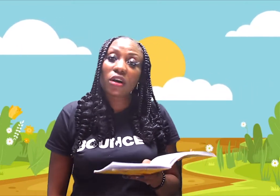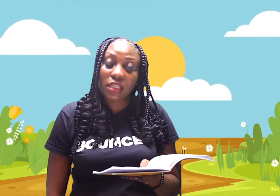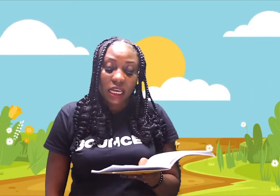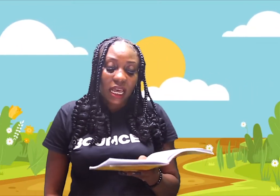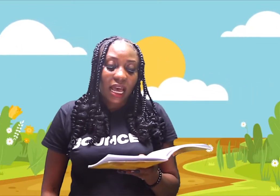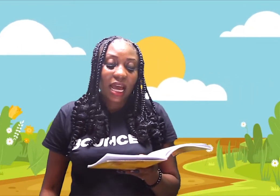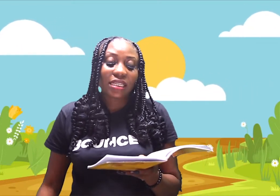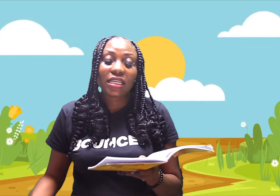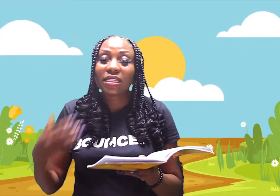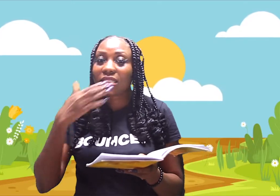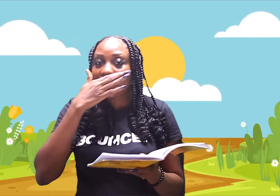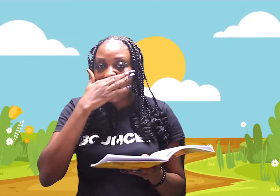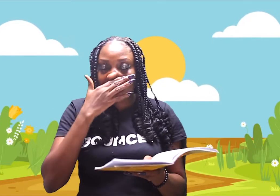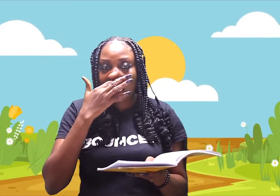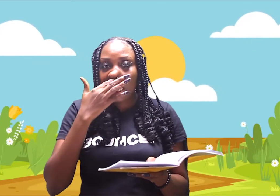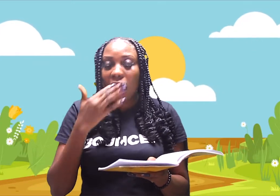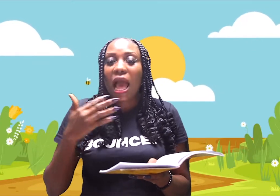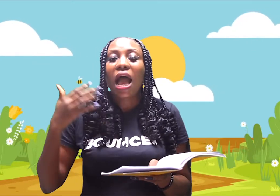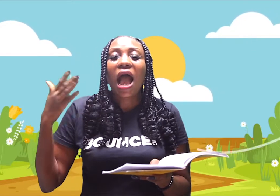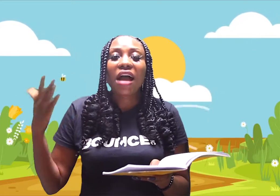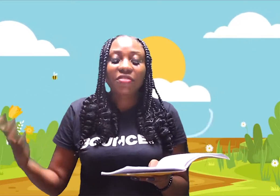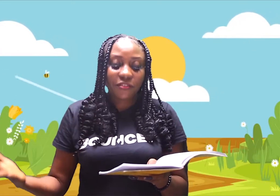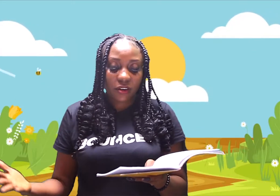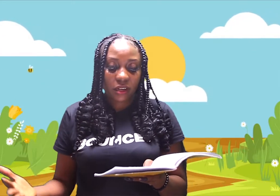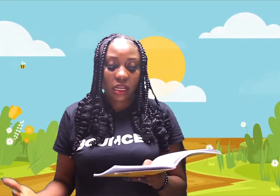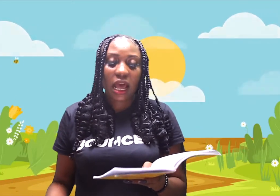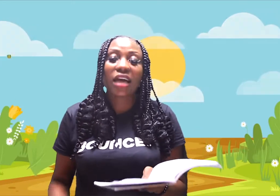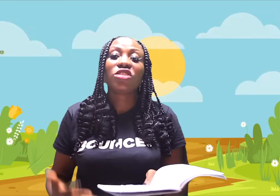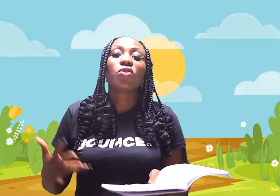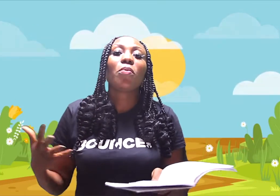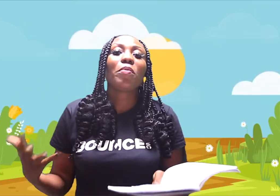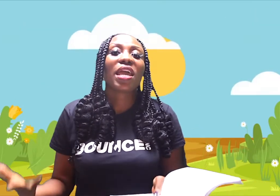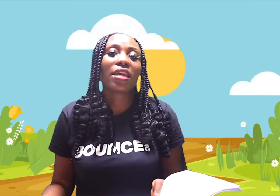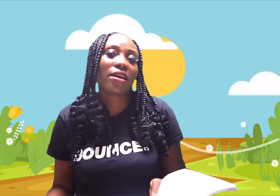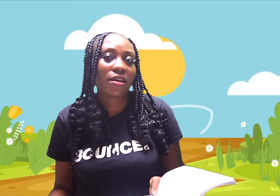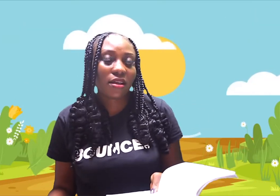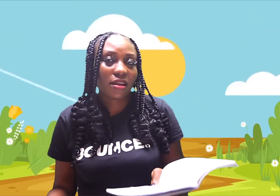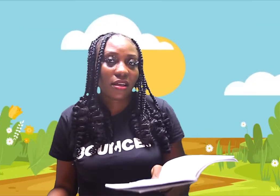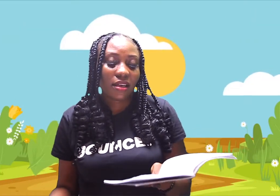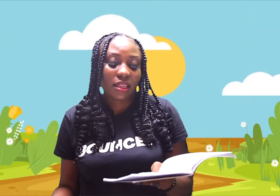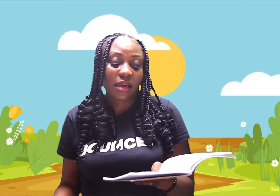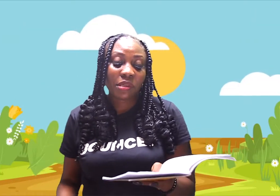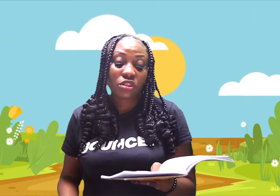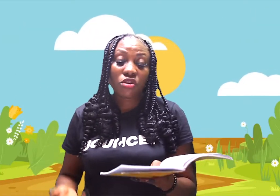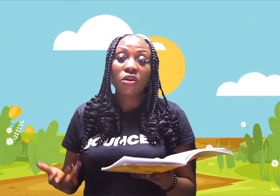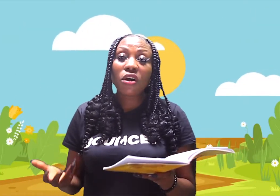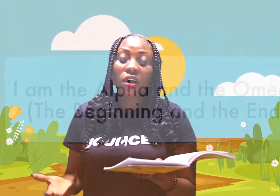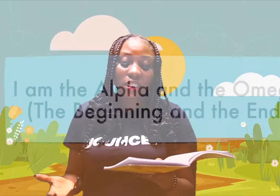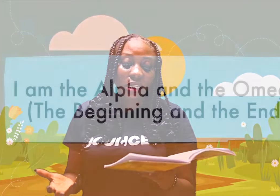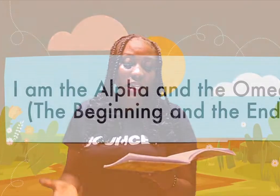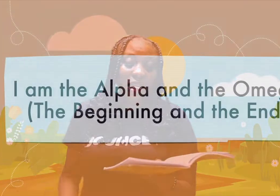about God. And he said, Alpha and Omega. That means God is